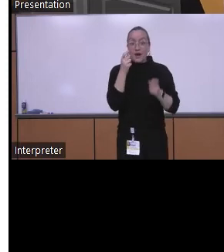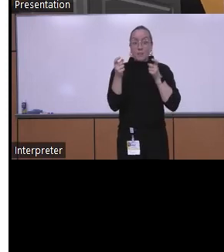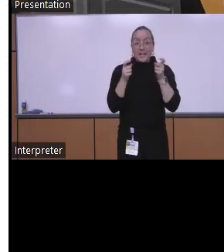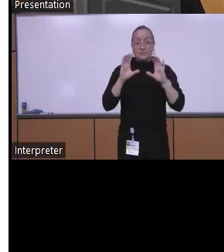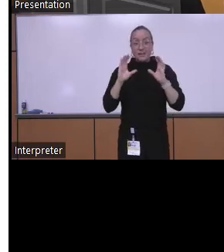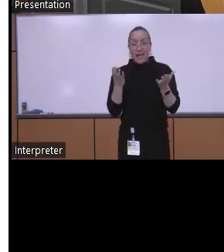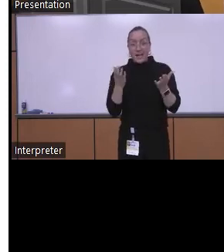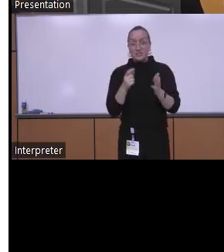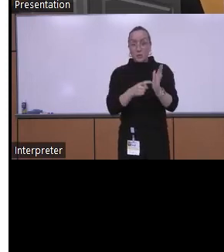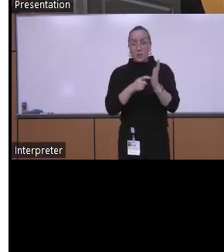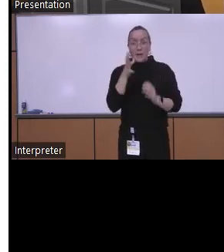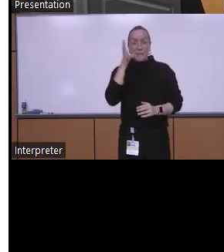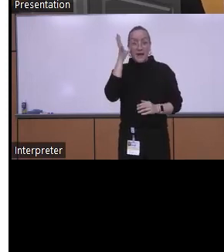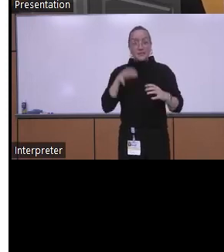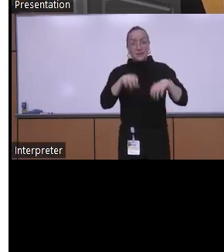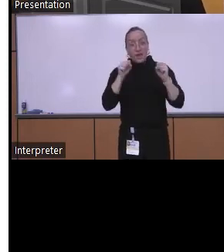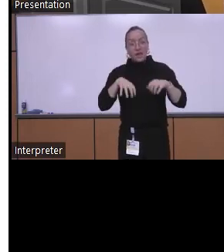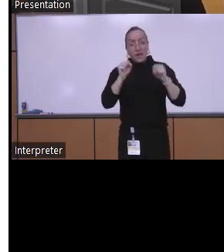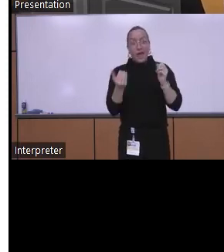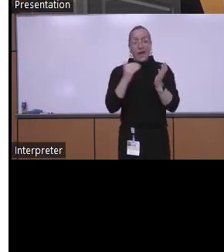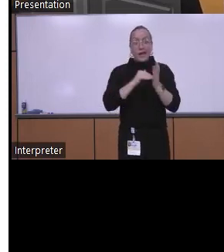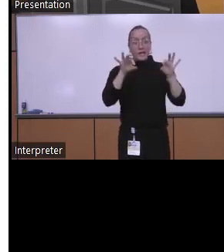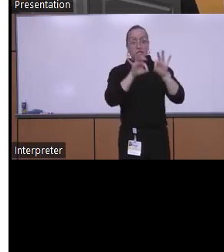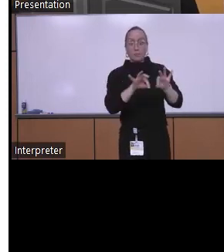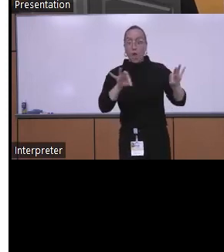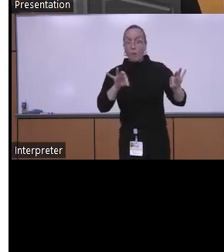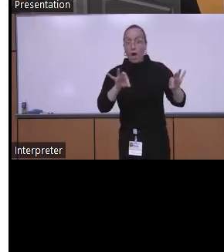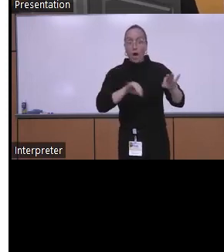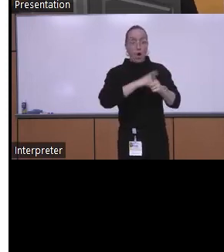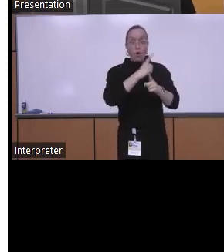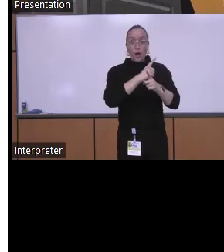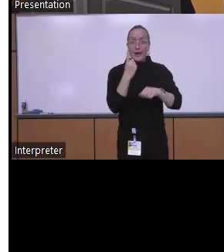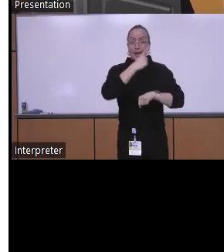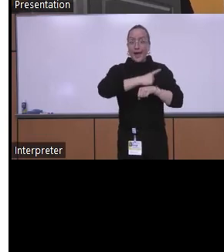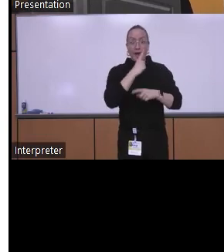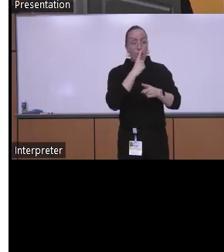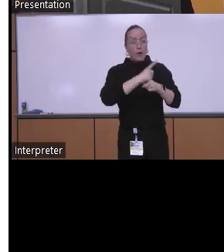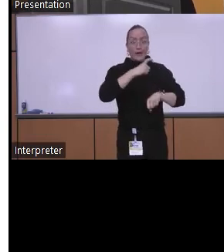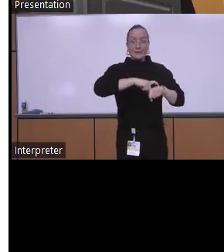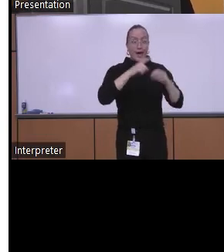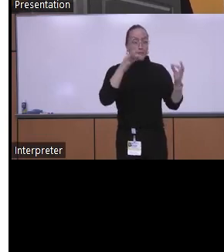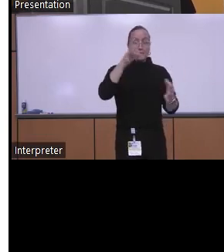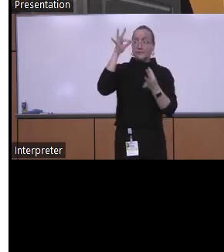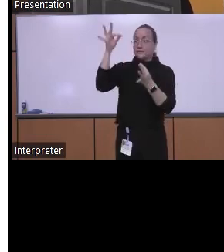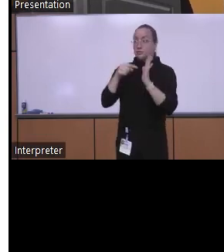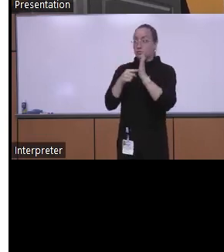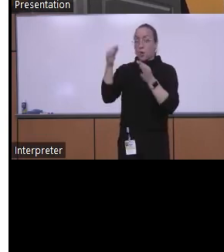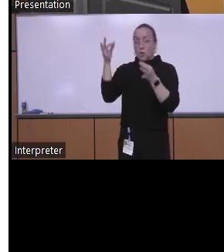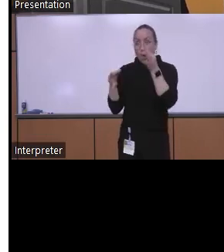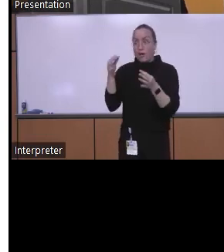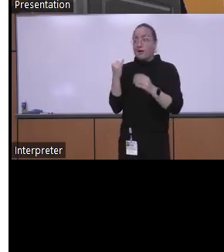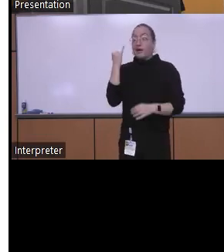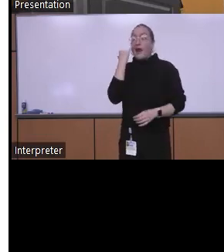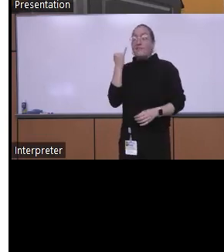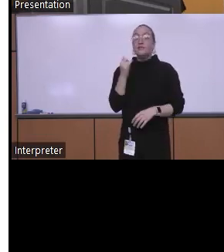take to have a diploma that says the right date within the right time frame to bring that back to court? Because if it expires, if it's not